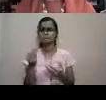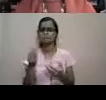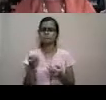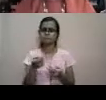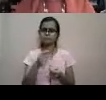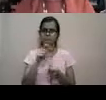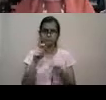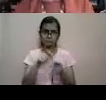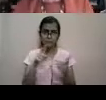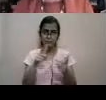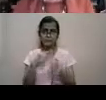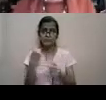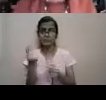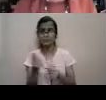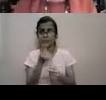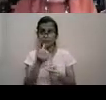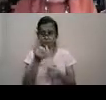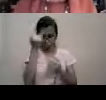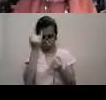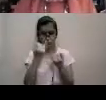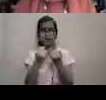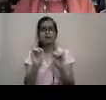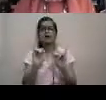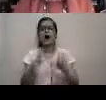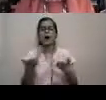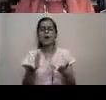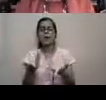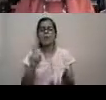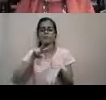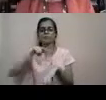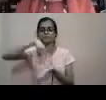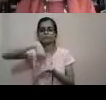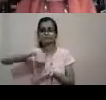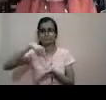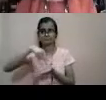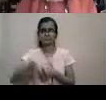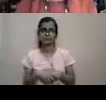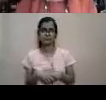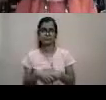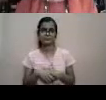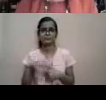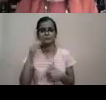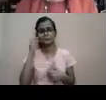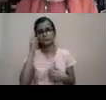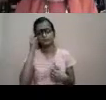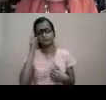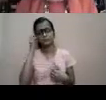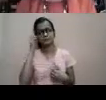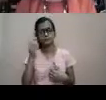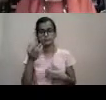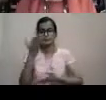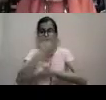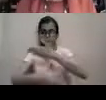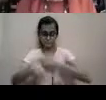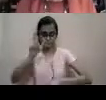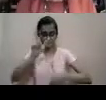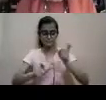flavor of the civil rights movement. The British Council of Disabled People wrote,